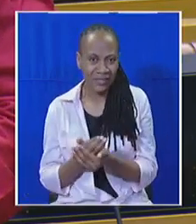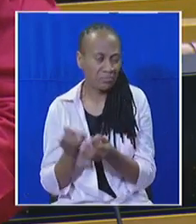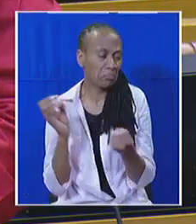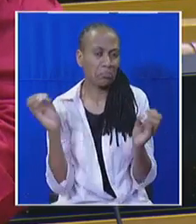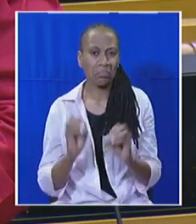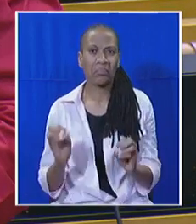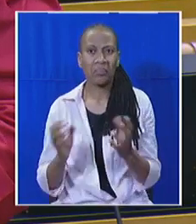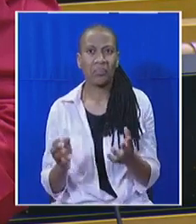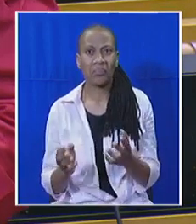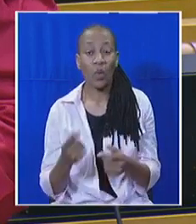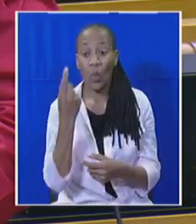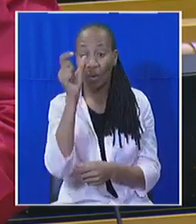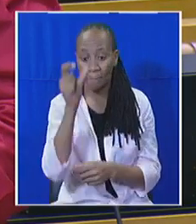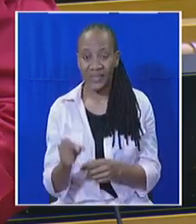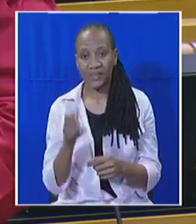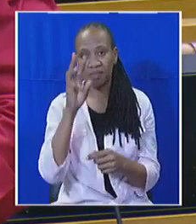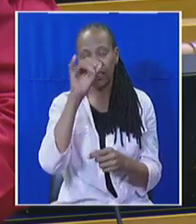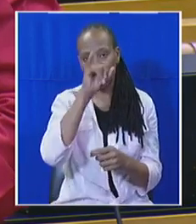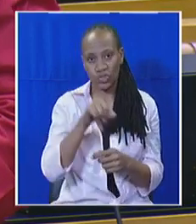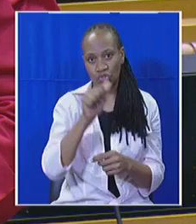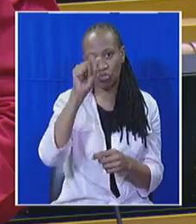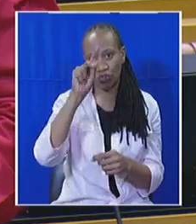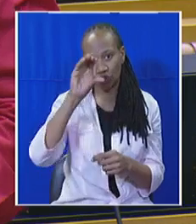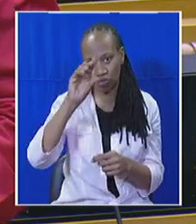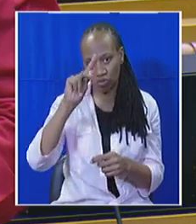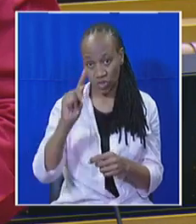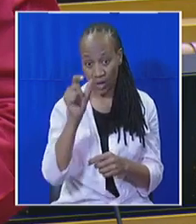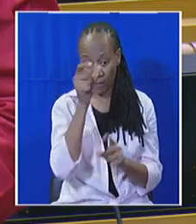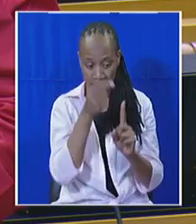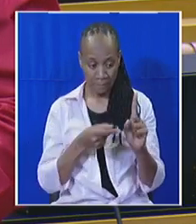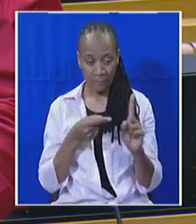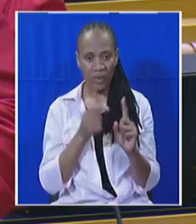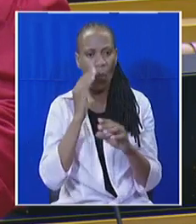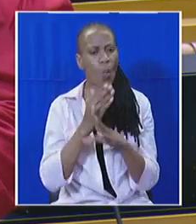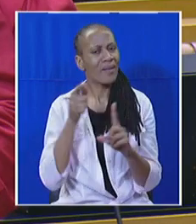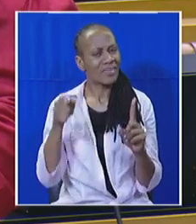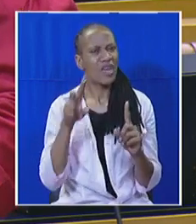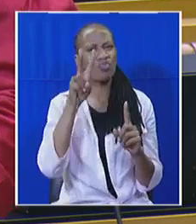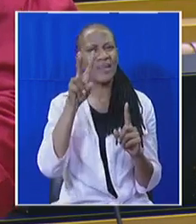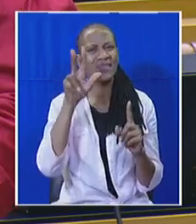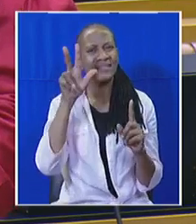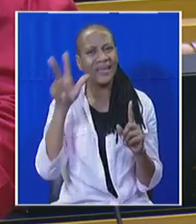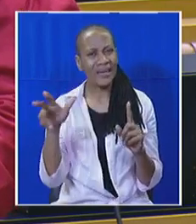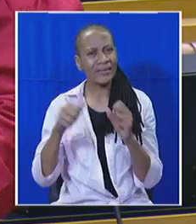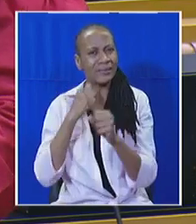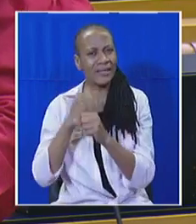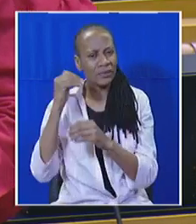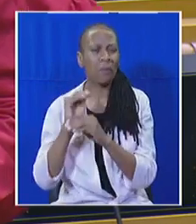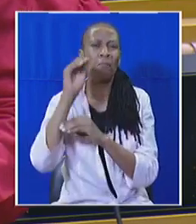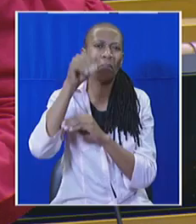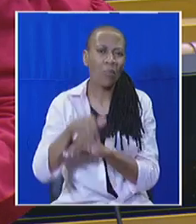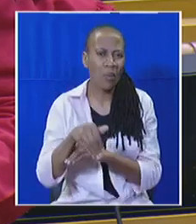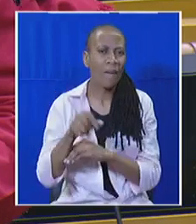that one such worker, Mr. Mlindeli Jack, worked for this company for more than 28 years under conditions that